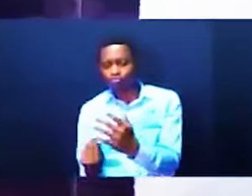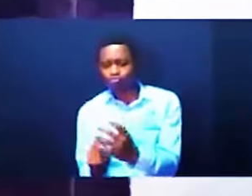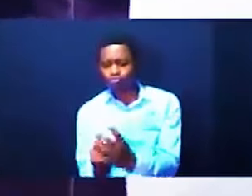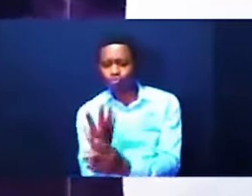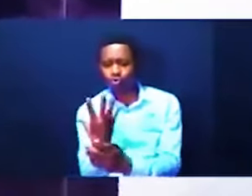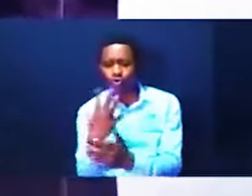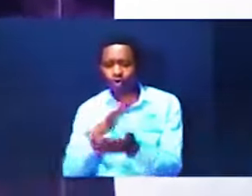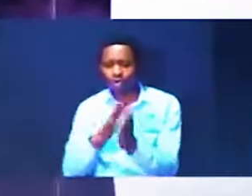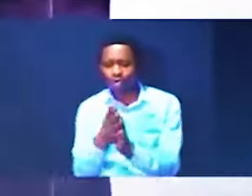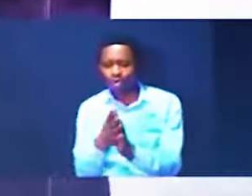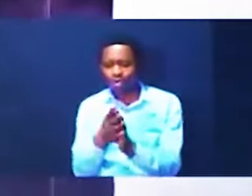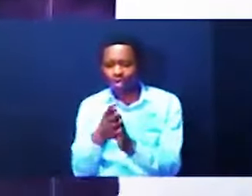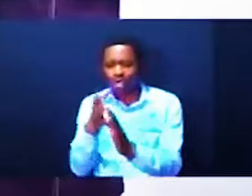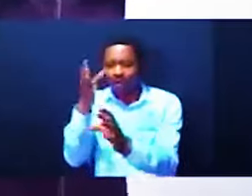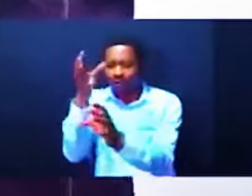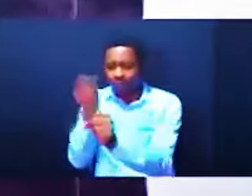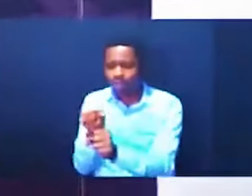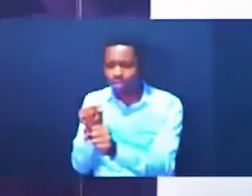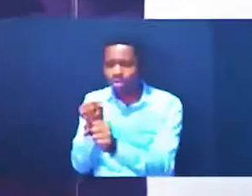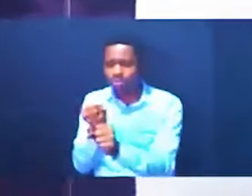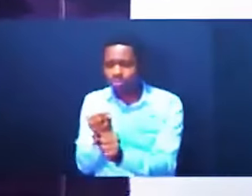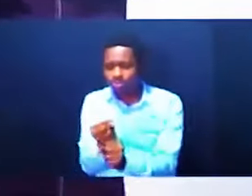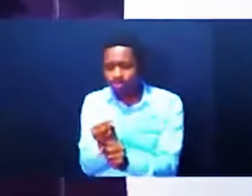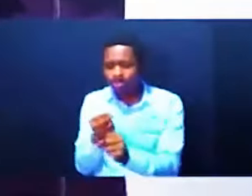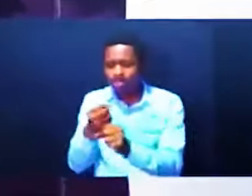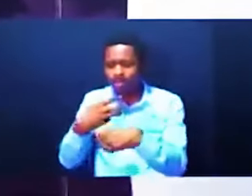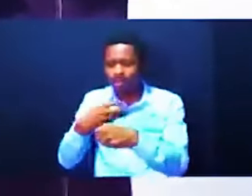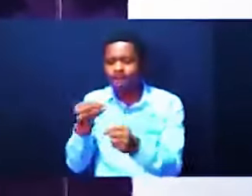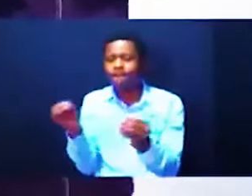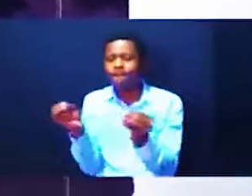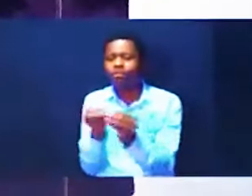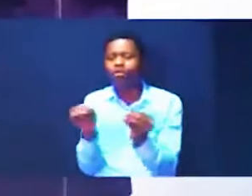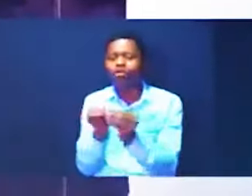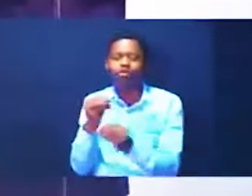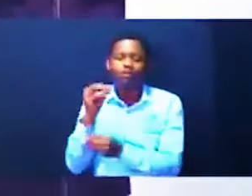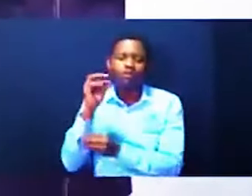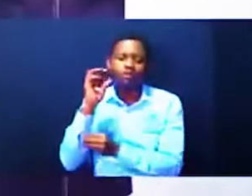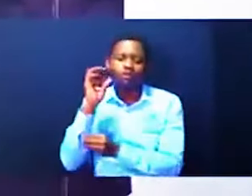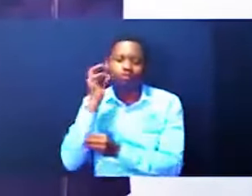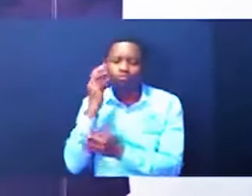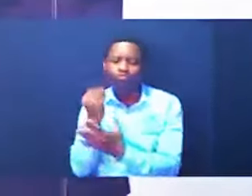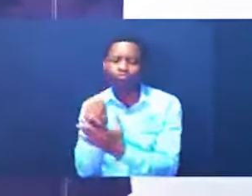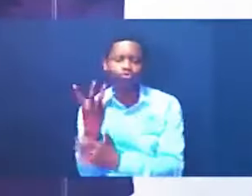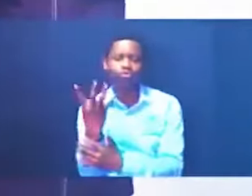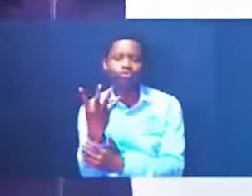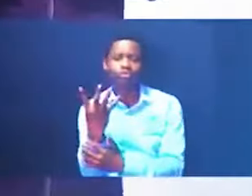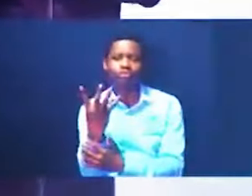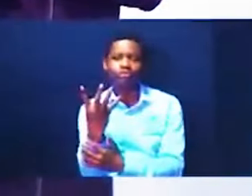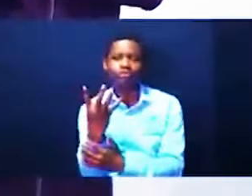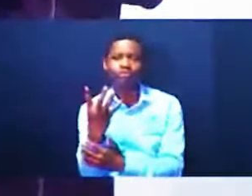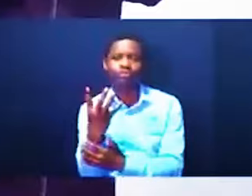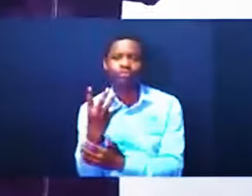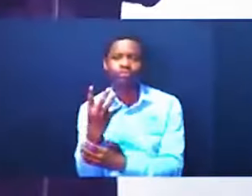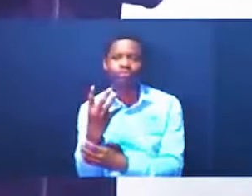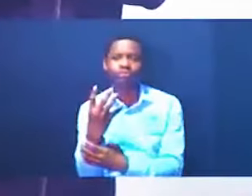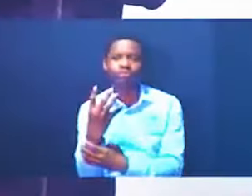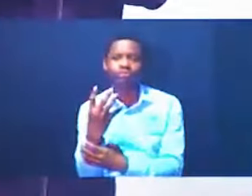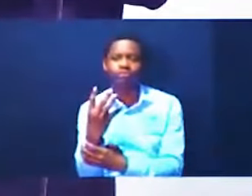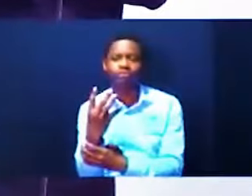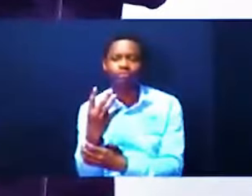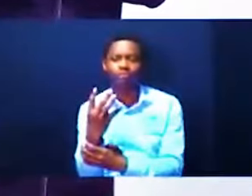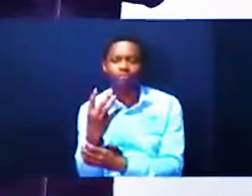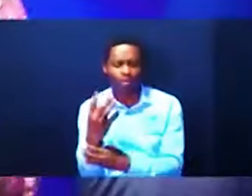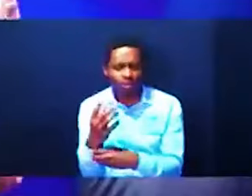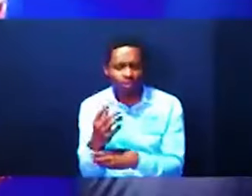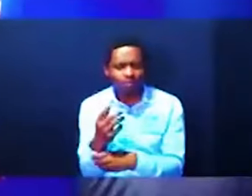Now listen. If you look at the force behind it, it is telling us that it's not the seed that is producing the